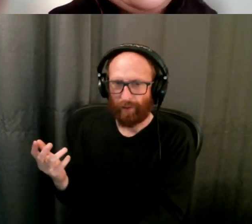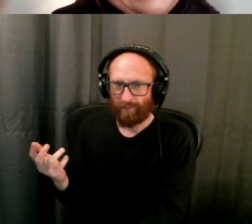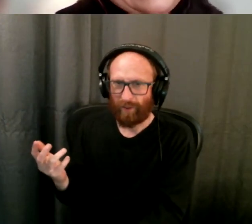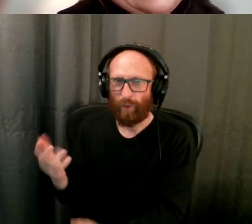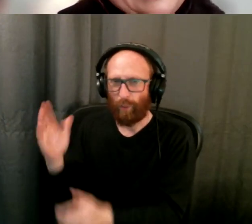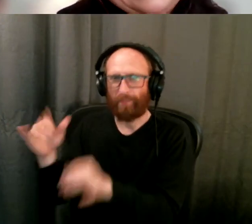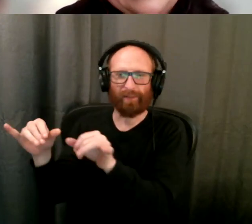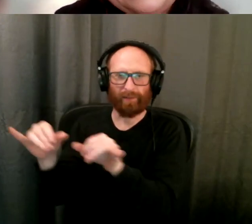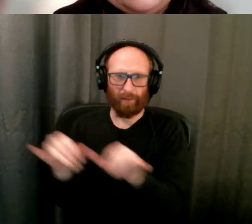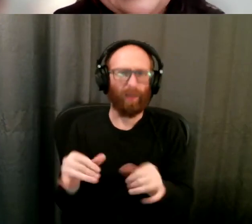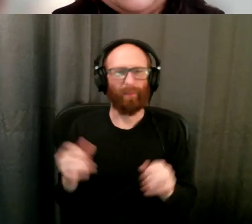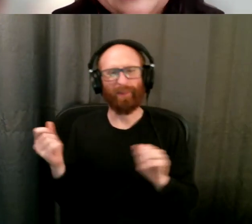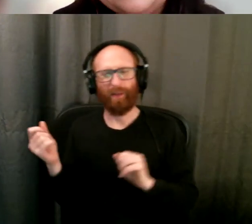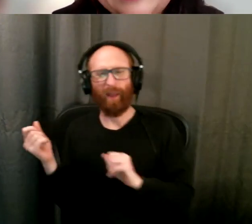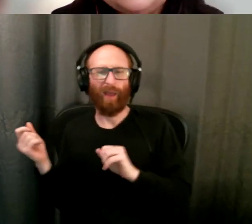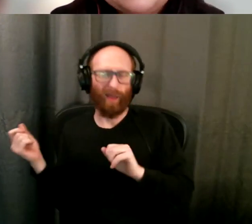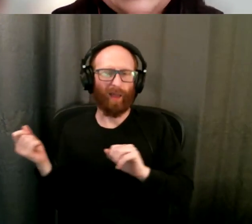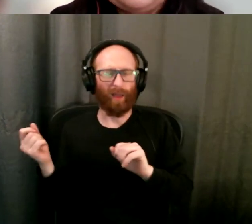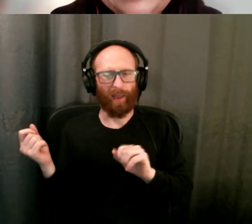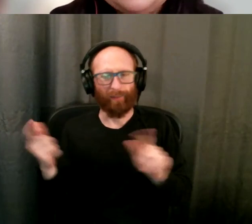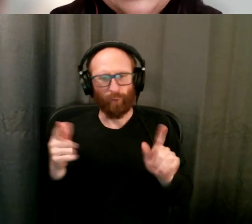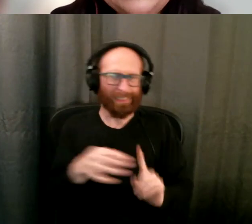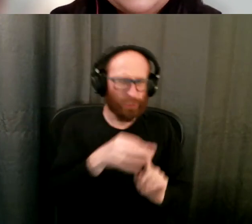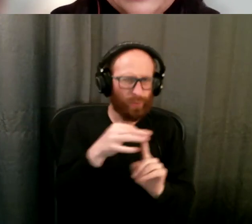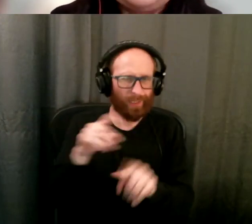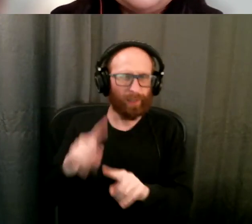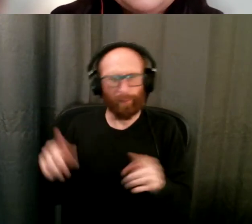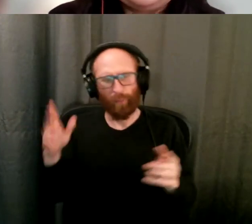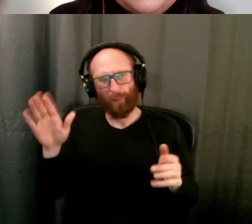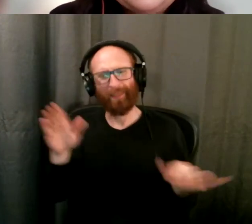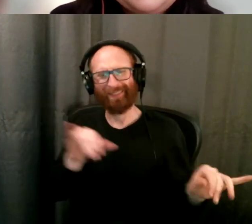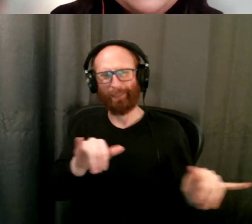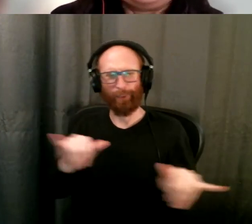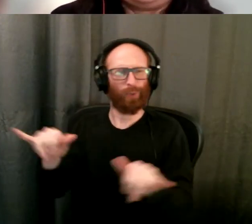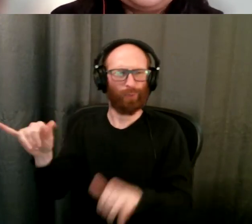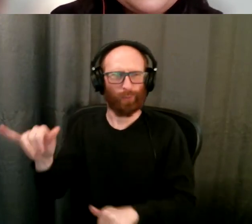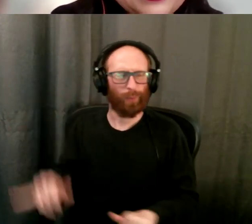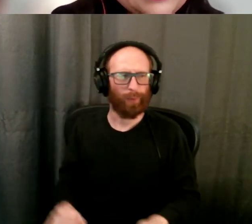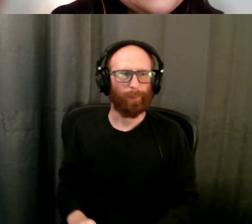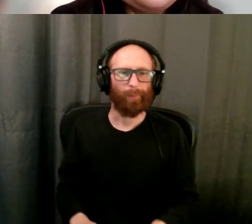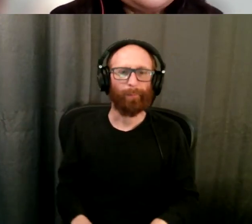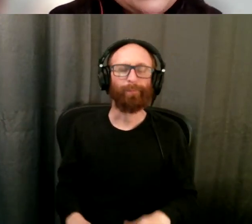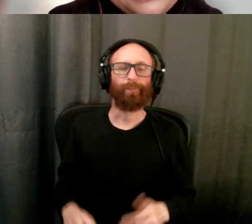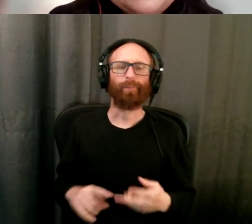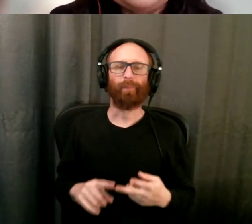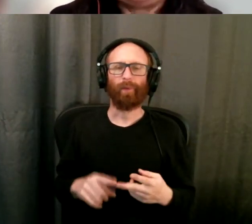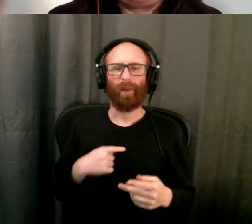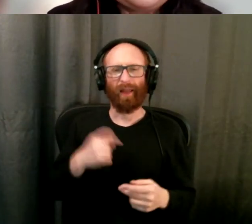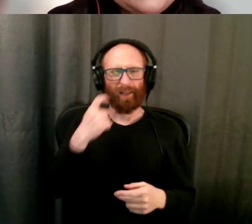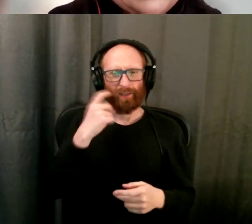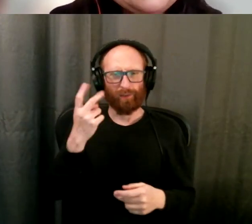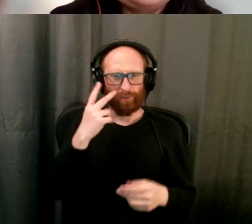although everyone's unique. Remember that as well. And then the other thing too is I just saw a comment involved